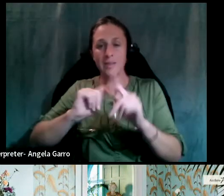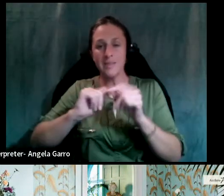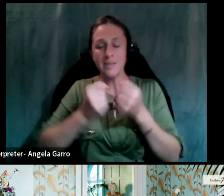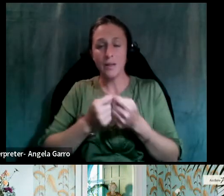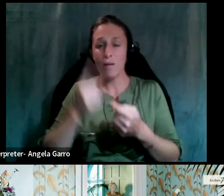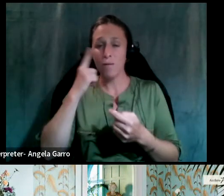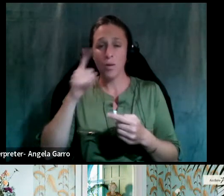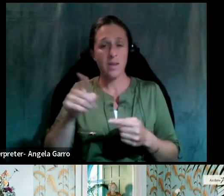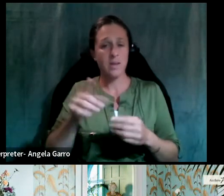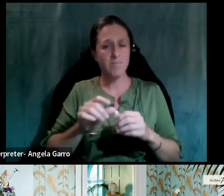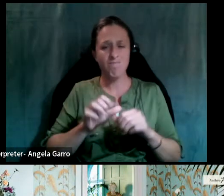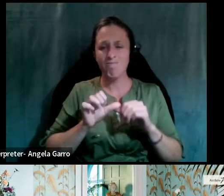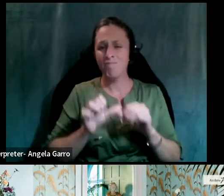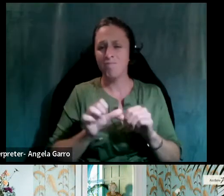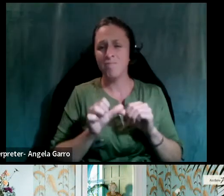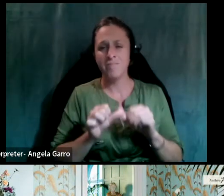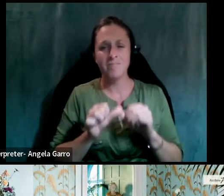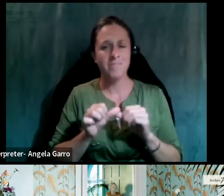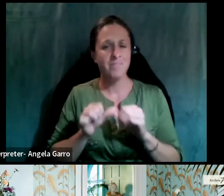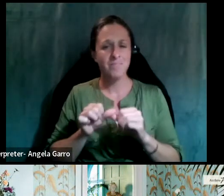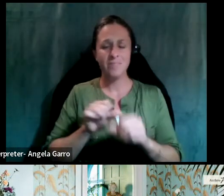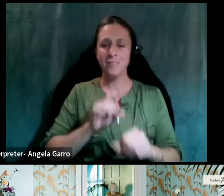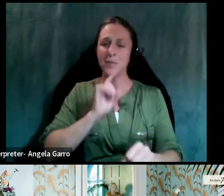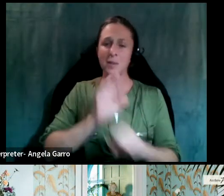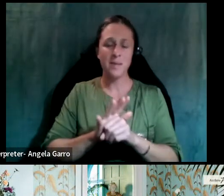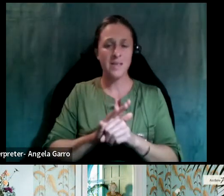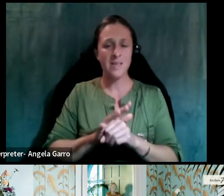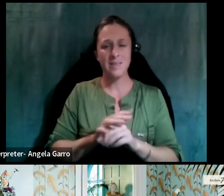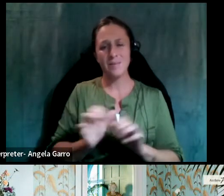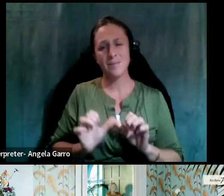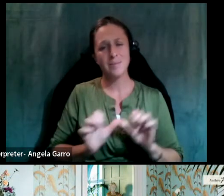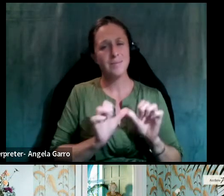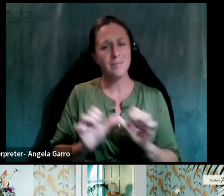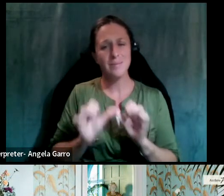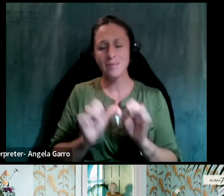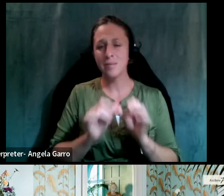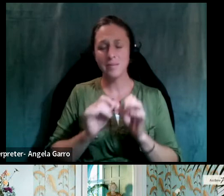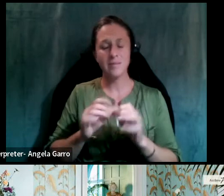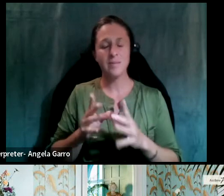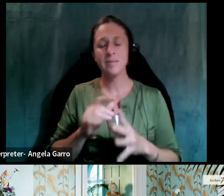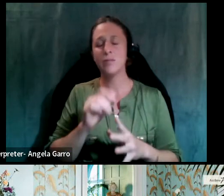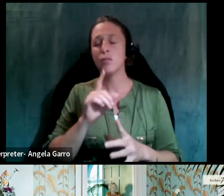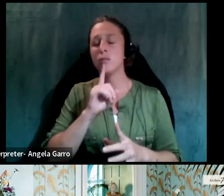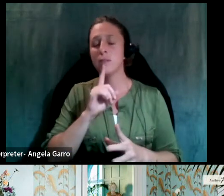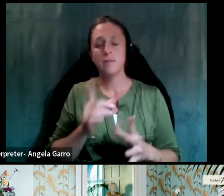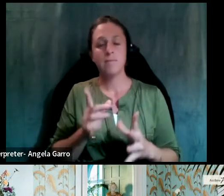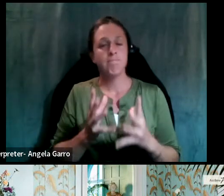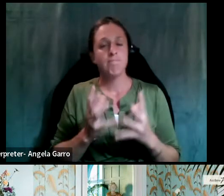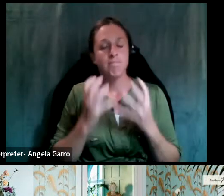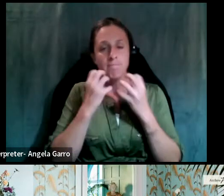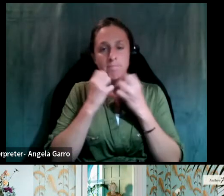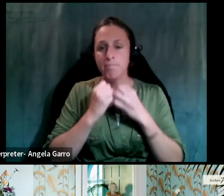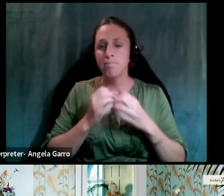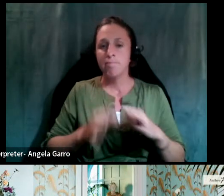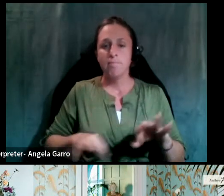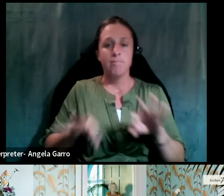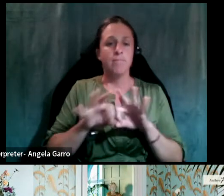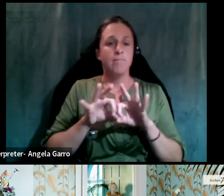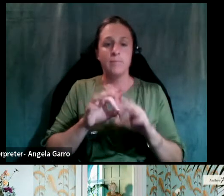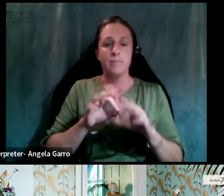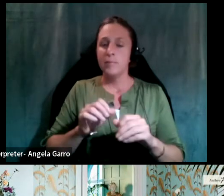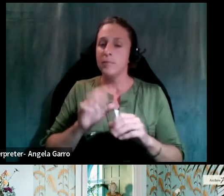commitment, their dedication, and invaluable contributions to our students, our families,